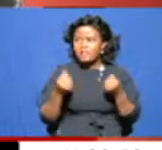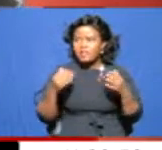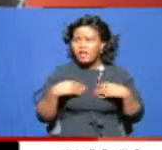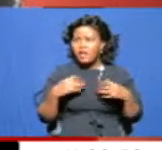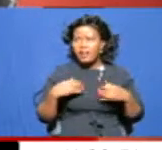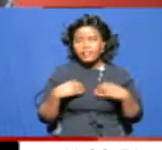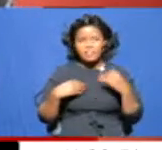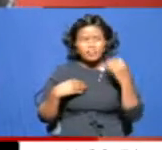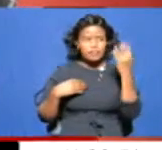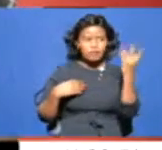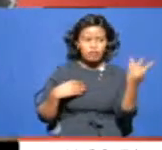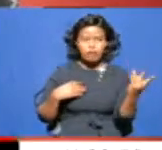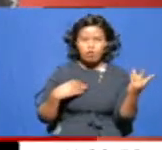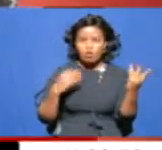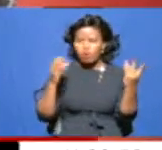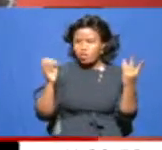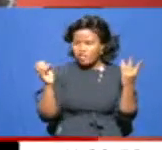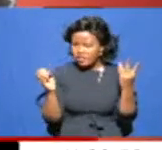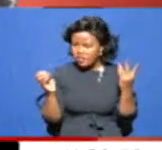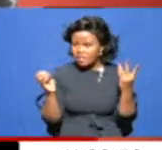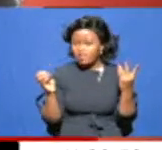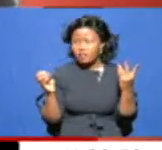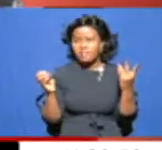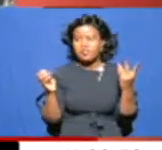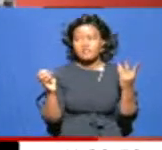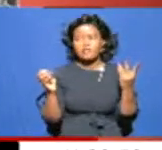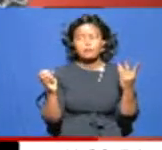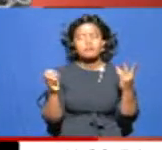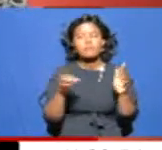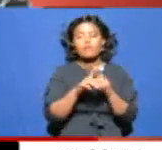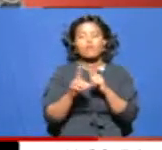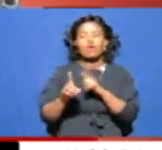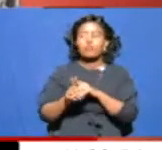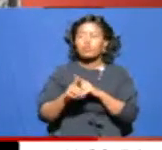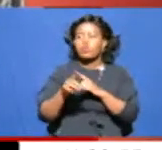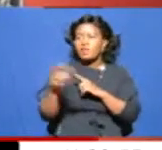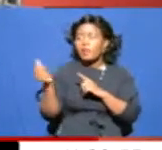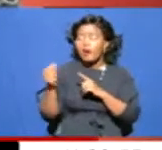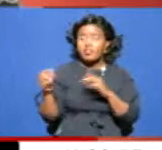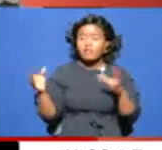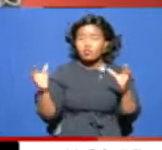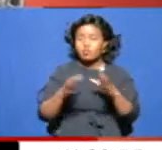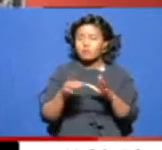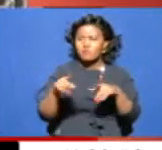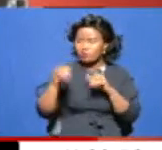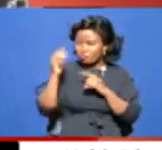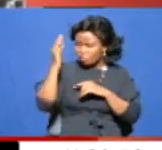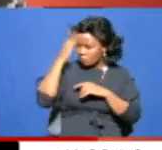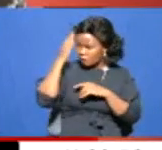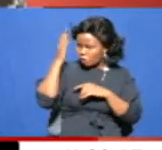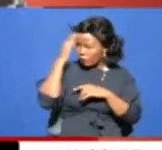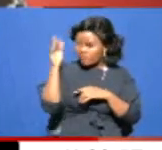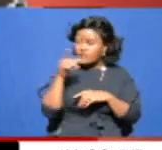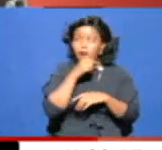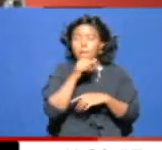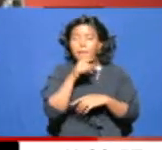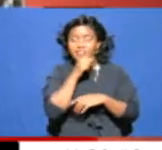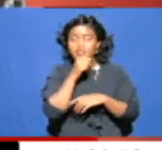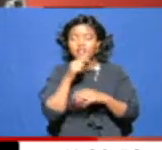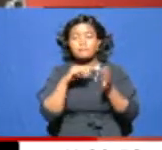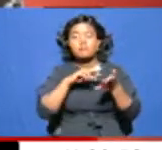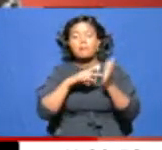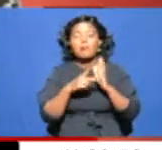4-0 in favor of Sharks. Yeah, yeah. And Kapaito, that's when we started knowing Kapaito. Yes, Kapaito. And that shows you that